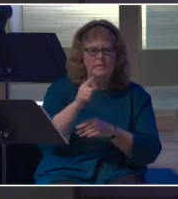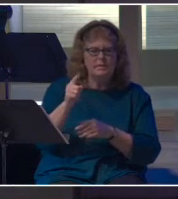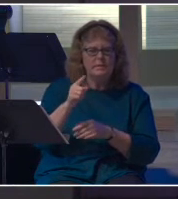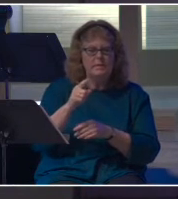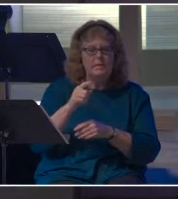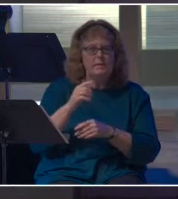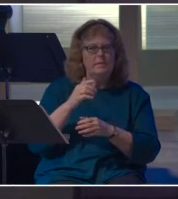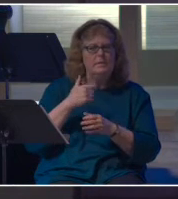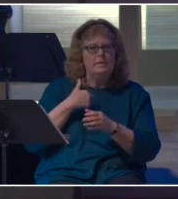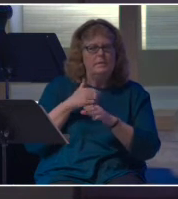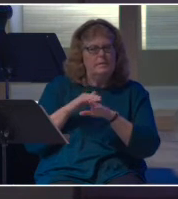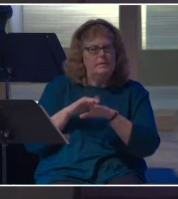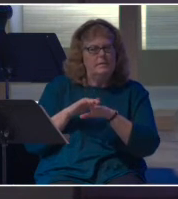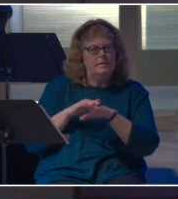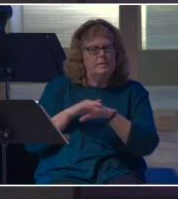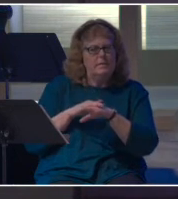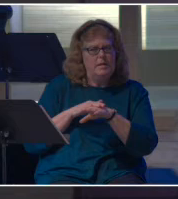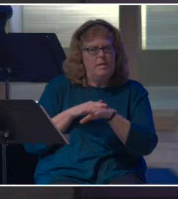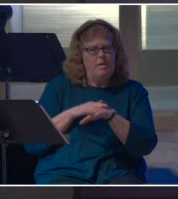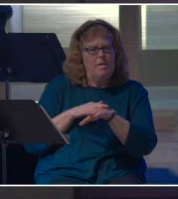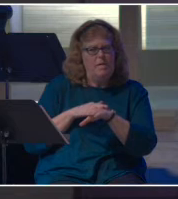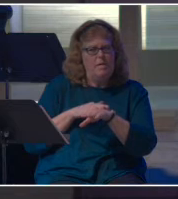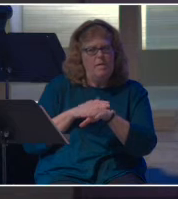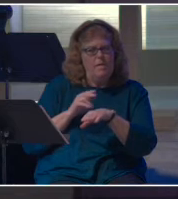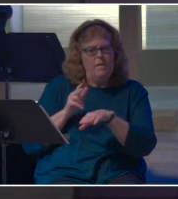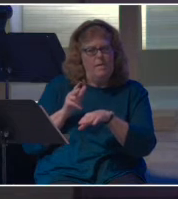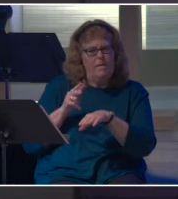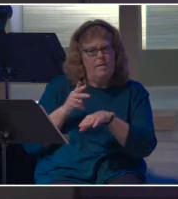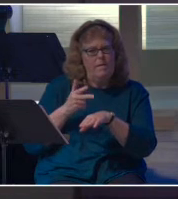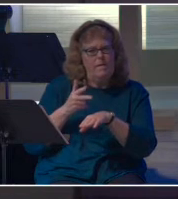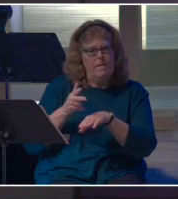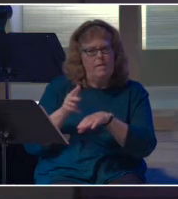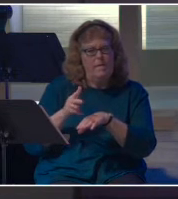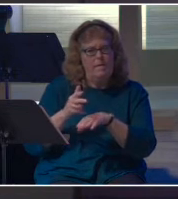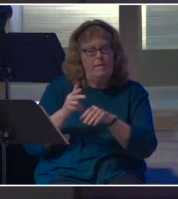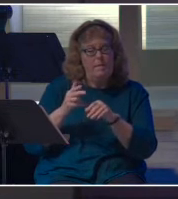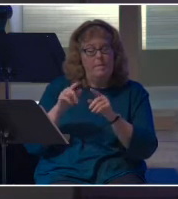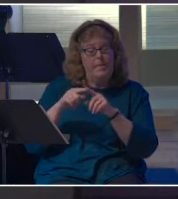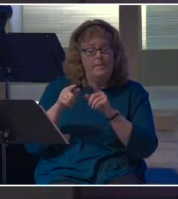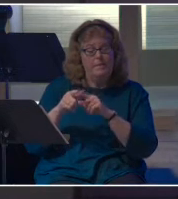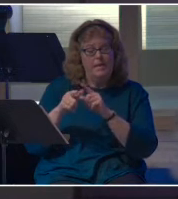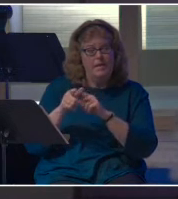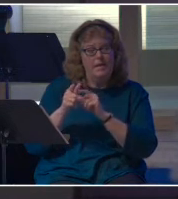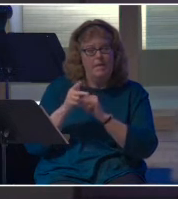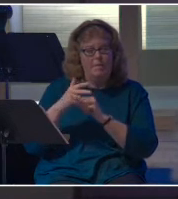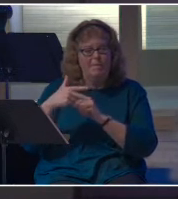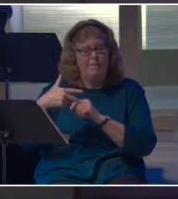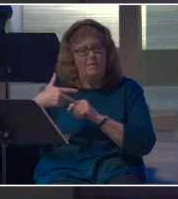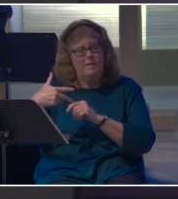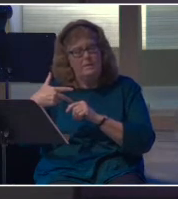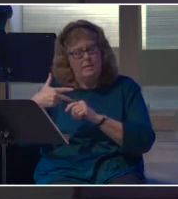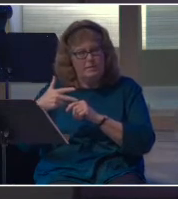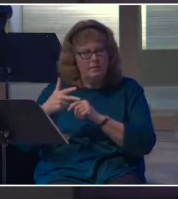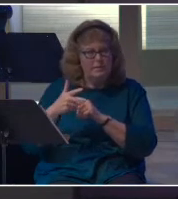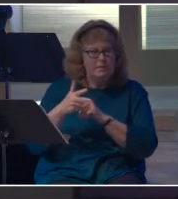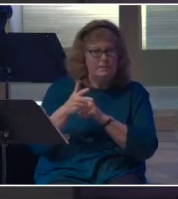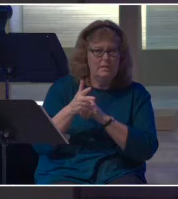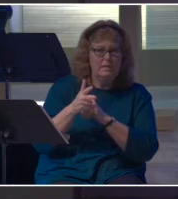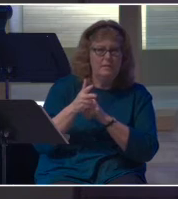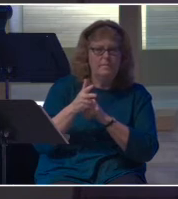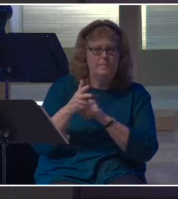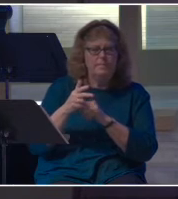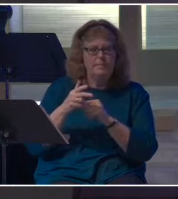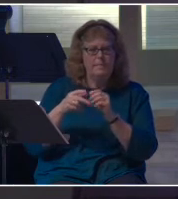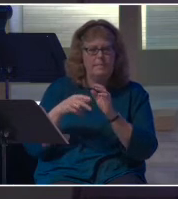I try to take that S-curve ever so gradually, and the back of my car starts to fishtail a little bit, and then I